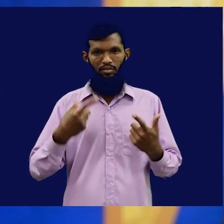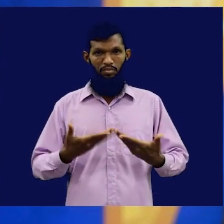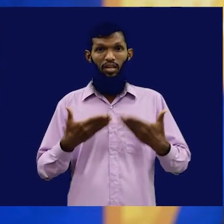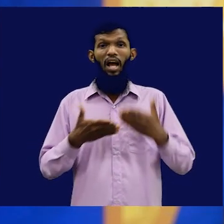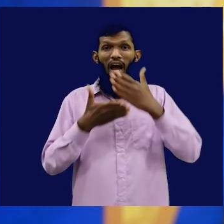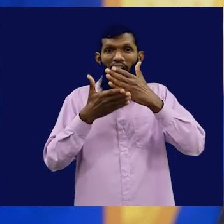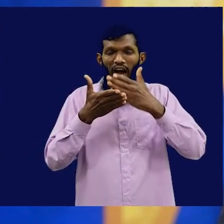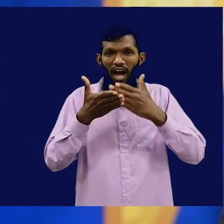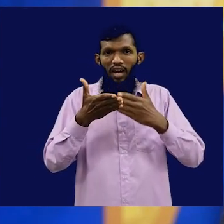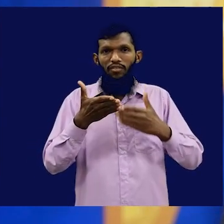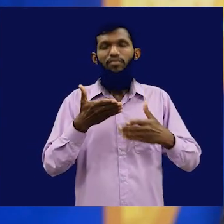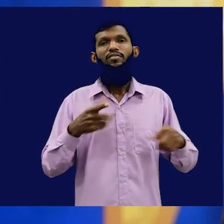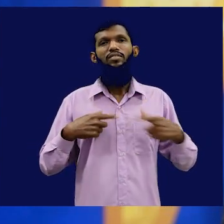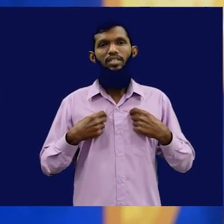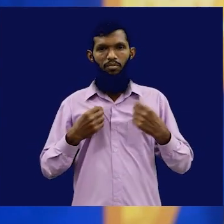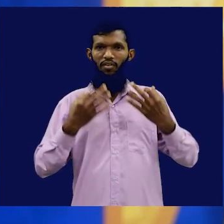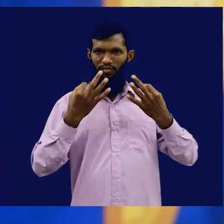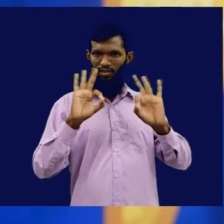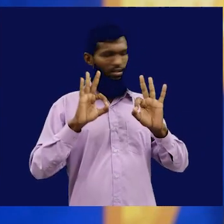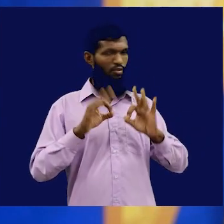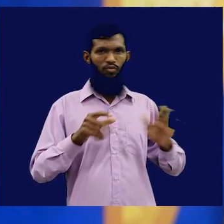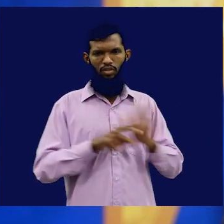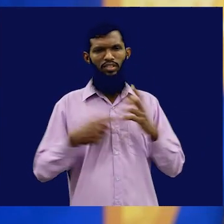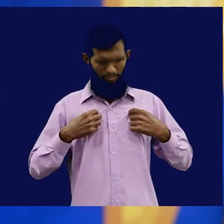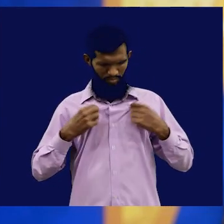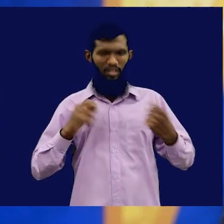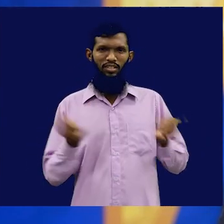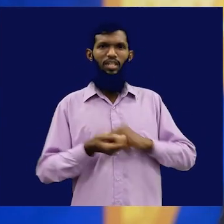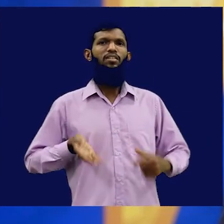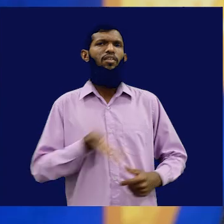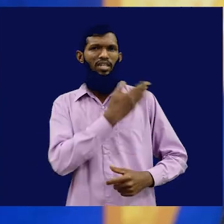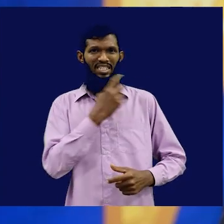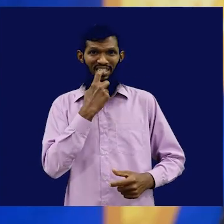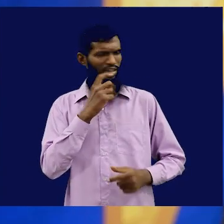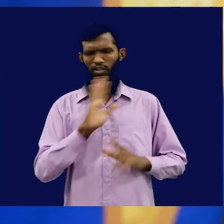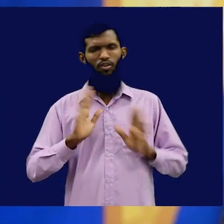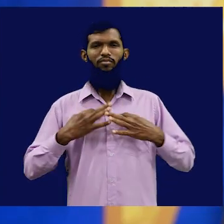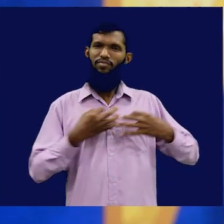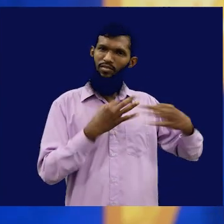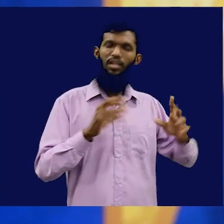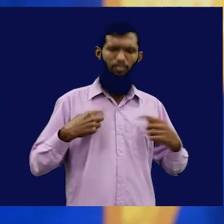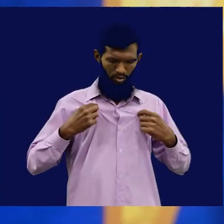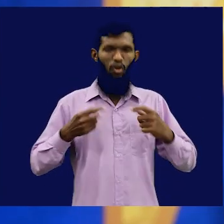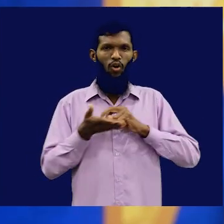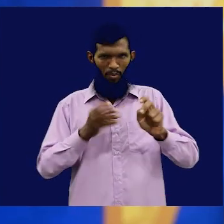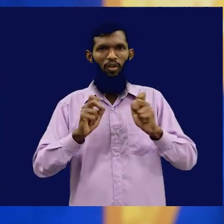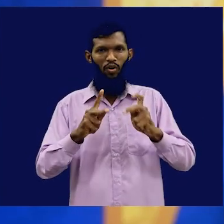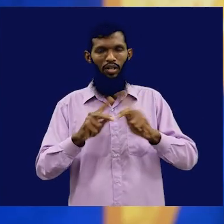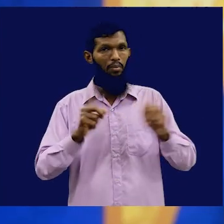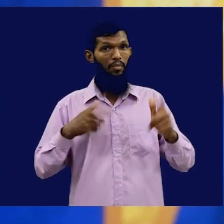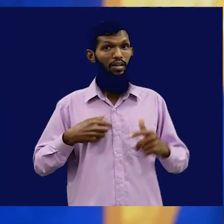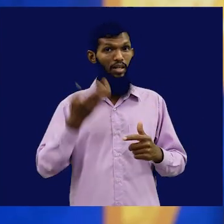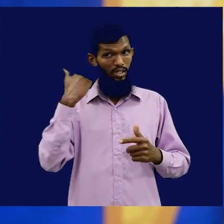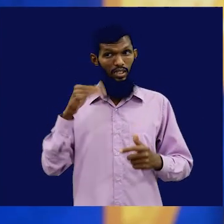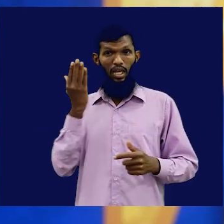are partly come out of the state of ihram. Now you can put on a usual dress, however, intimacy between spouses